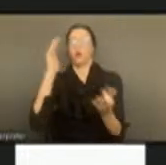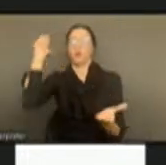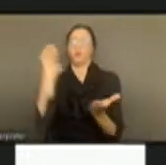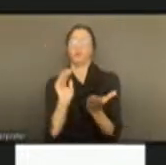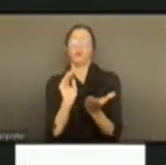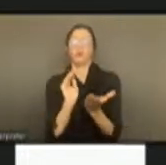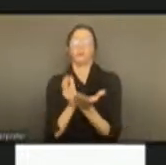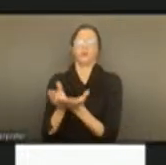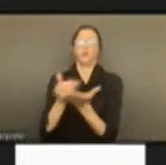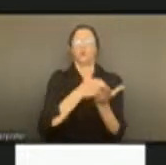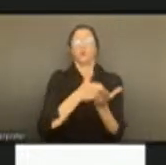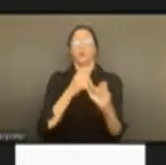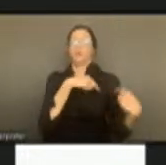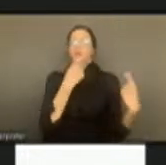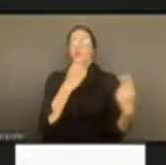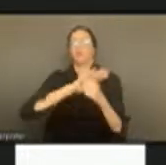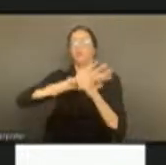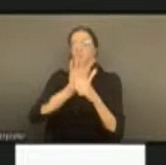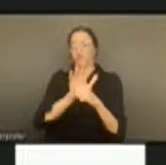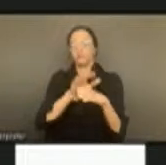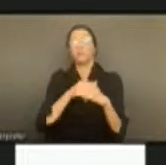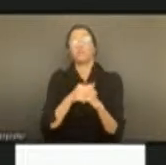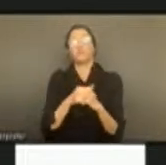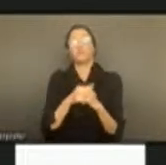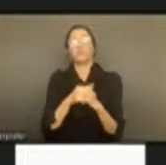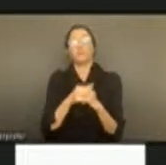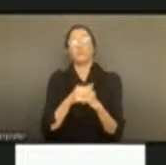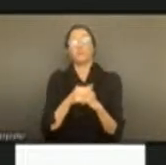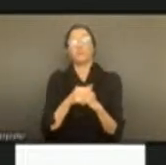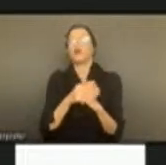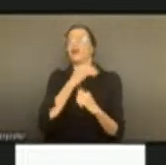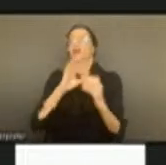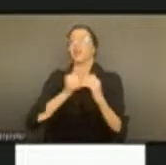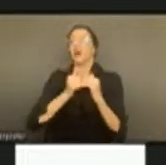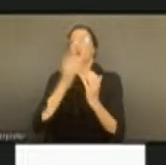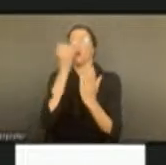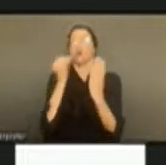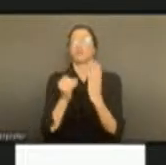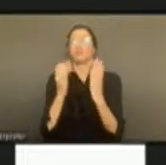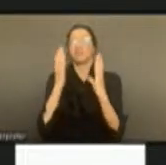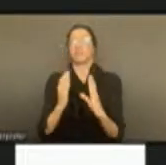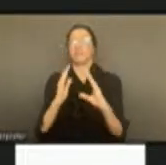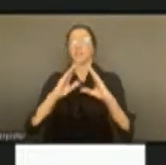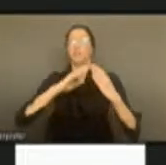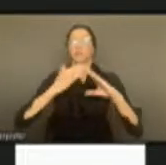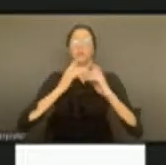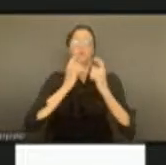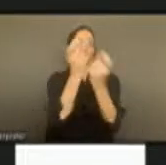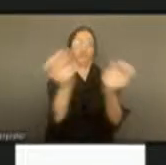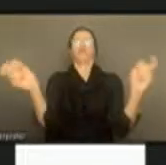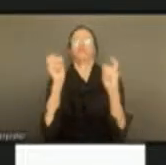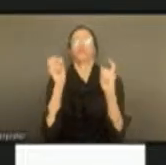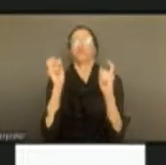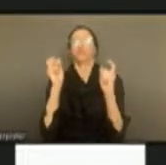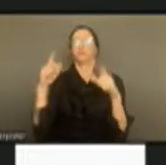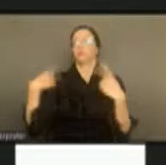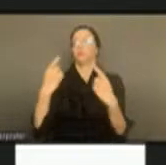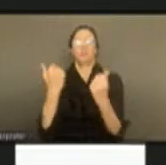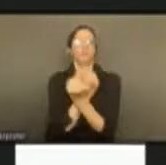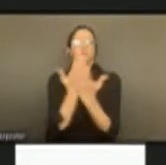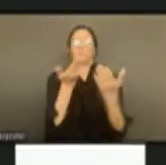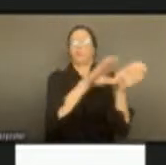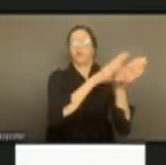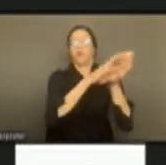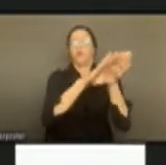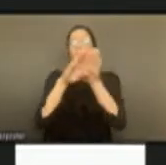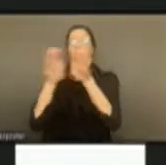are being given to the artistic community after a year of having our auditoriums, theaters, and stages closed under county mandate. We understand and support the public health